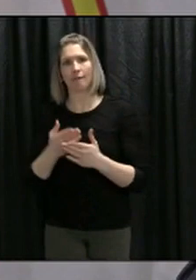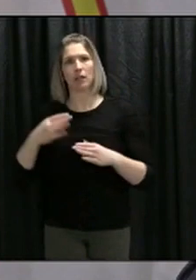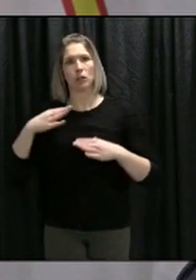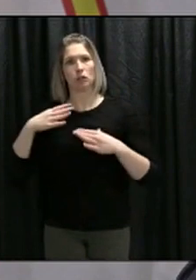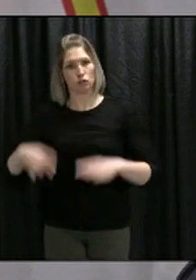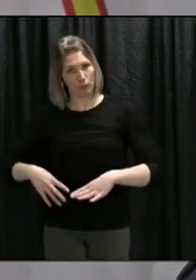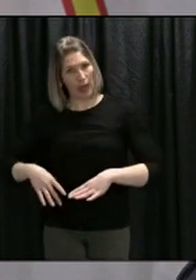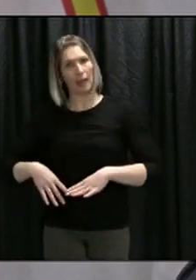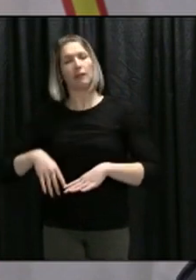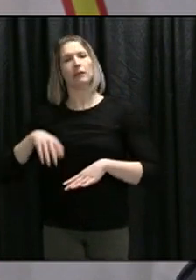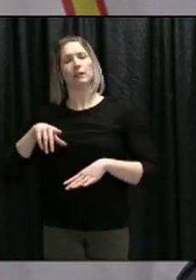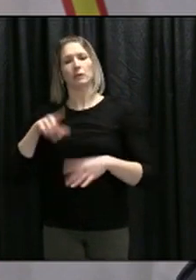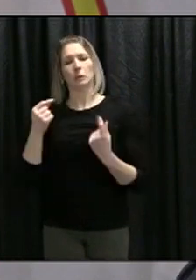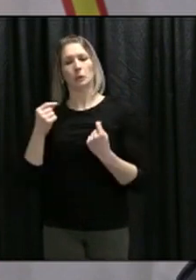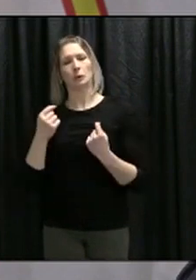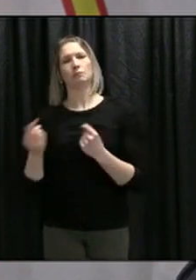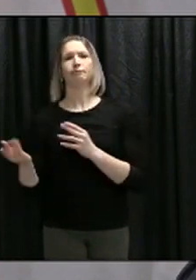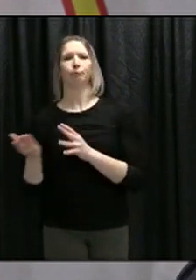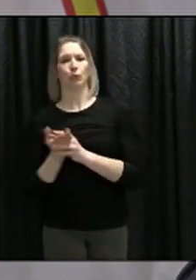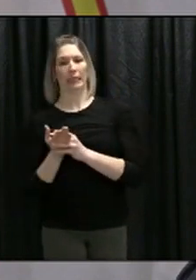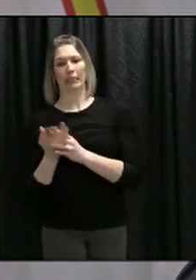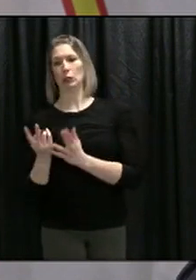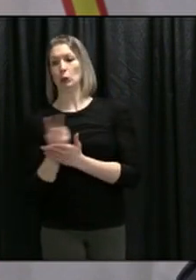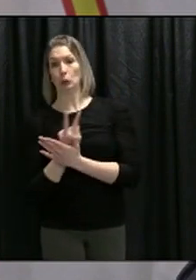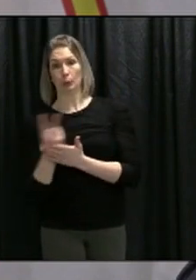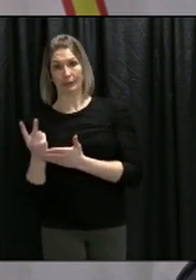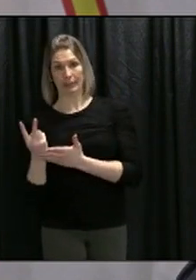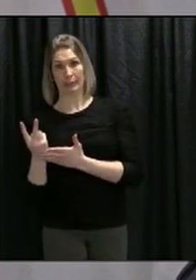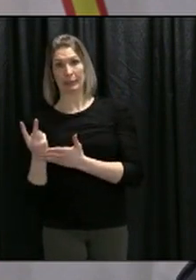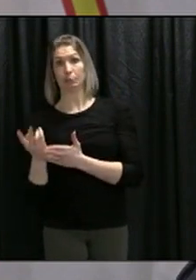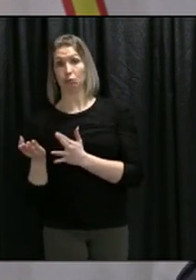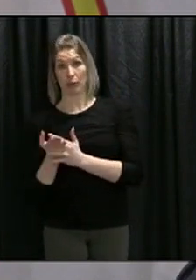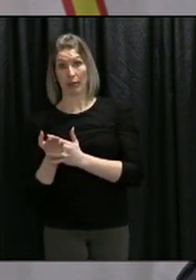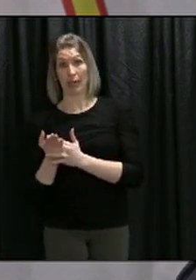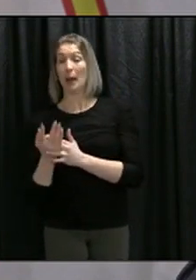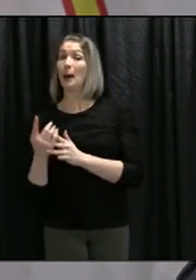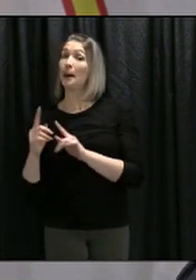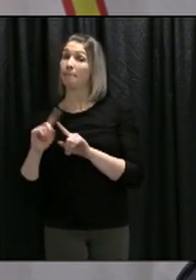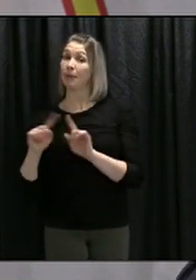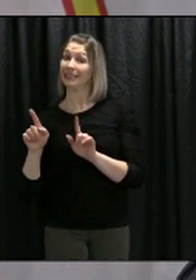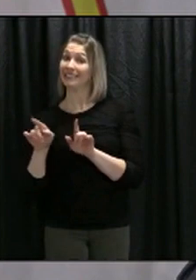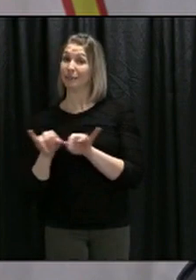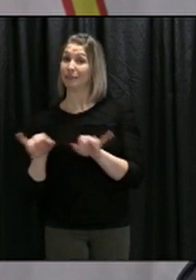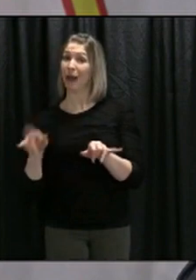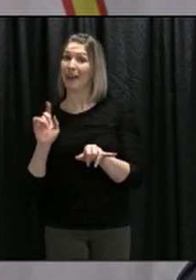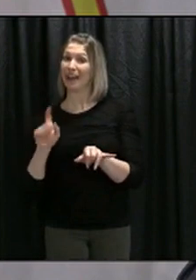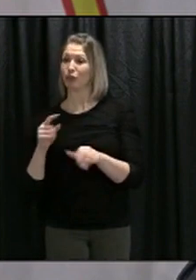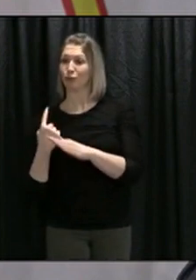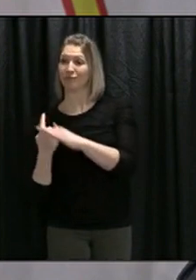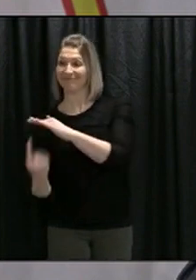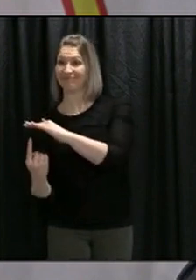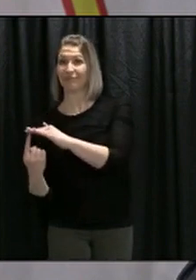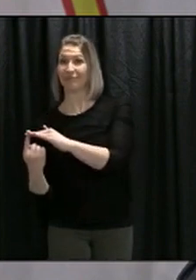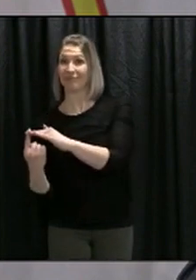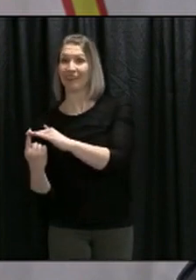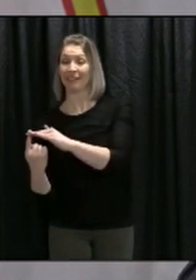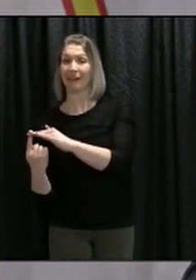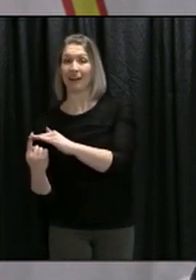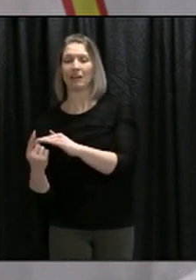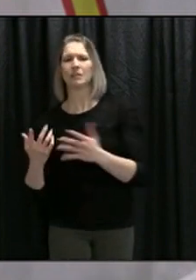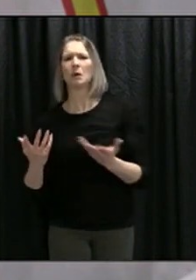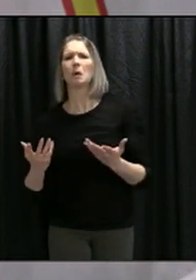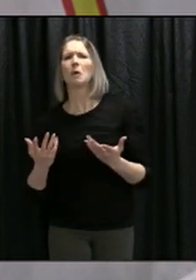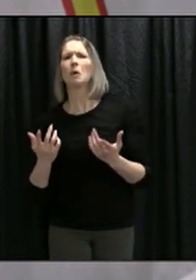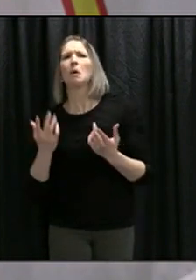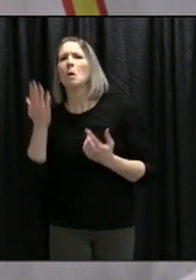workers, like those truckers and stuff, don't have to unless they're showing symptoms. So I guess, for lack of a better term, why the double standard here for these